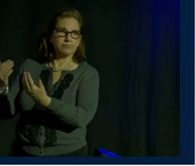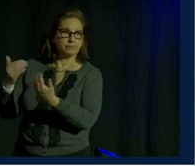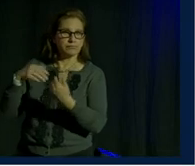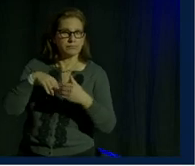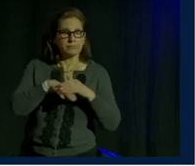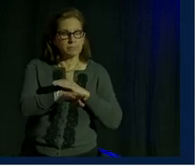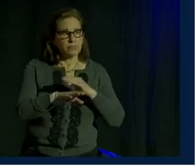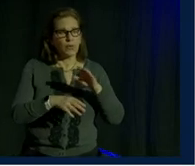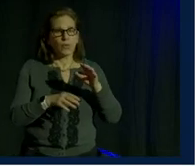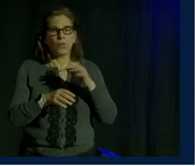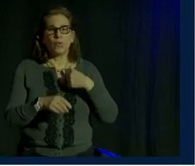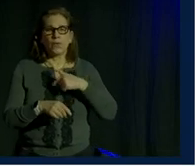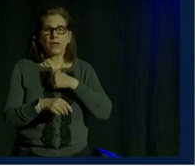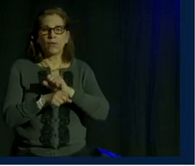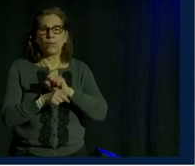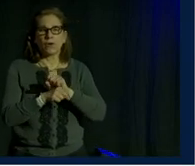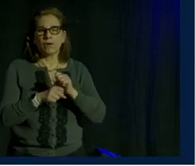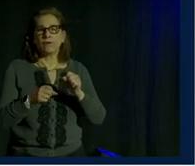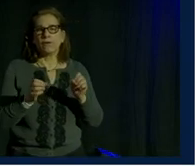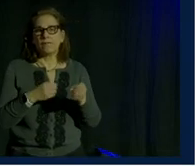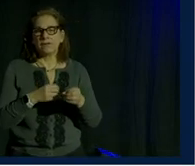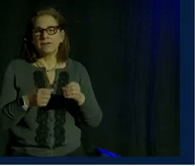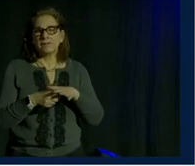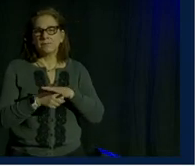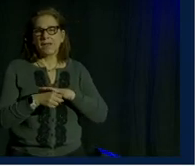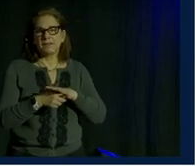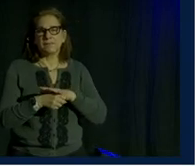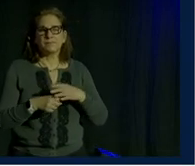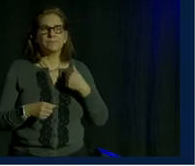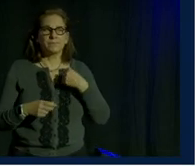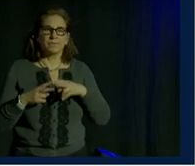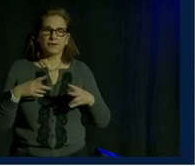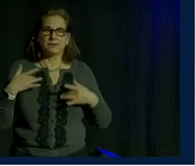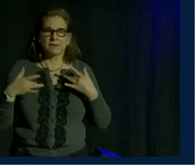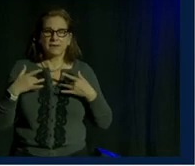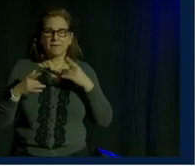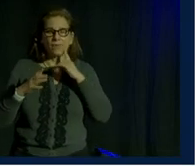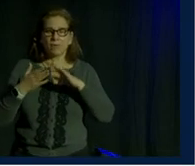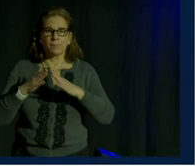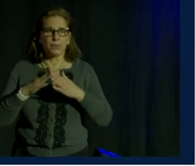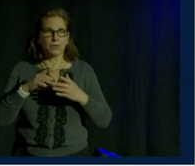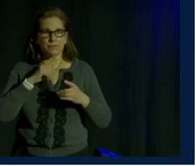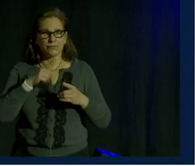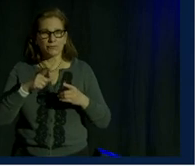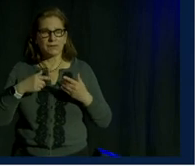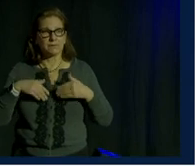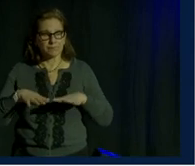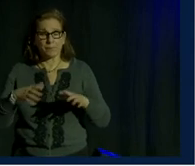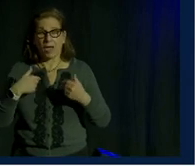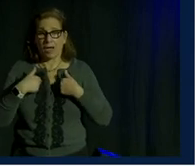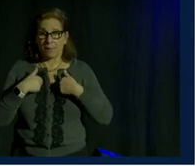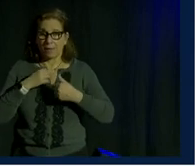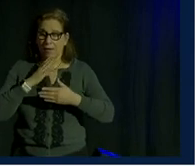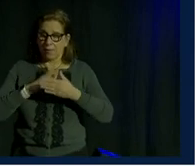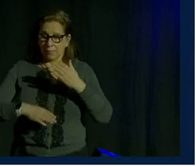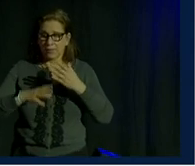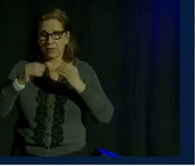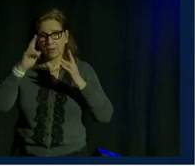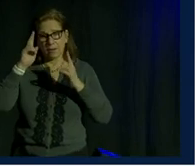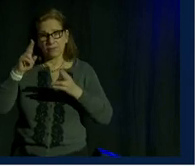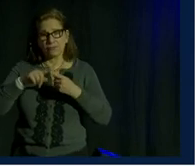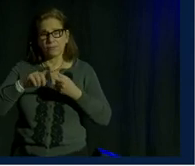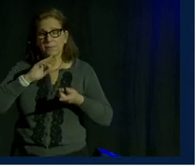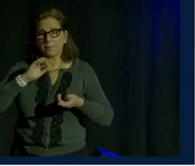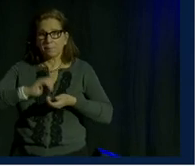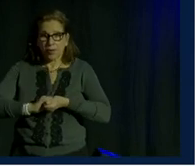but also fostering a sense of community. We are humbled and honored to partner with the city to provide these